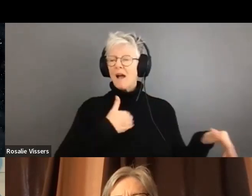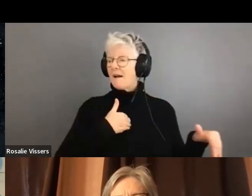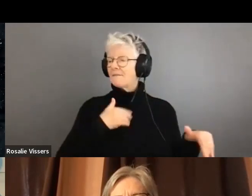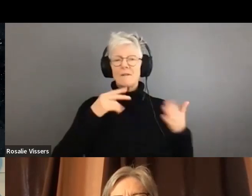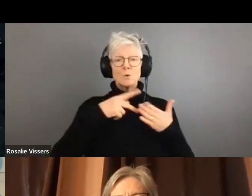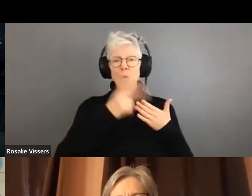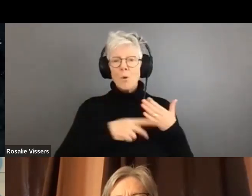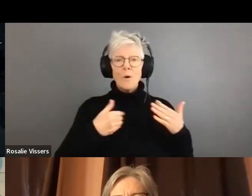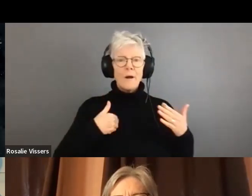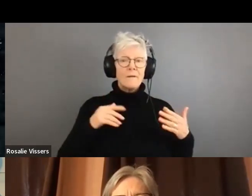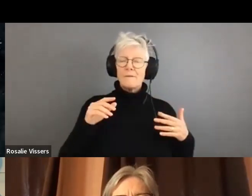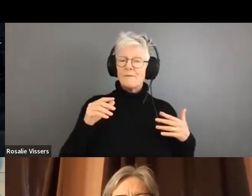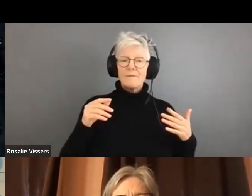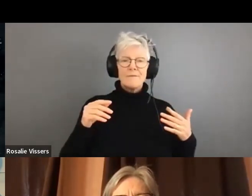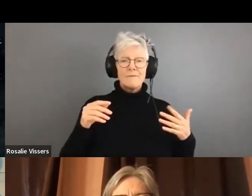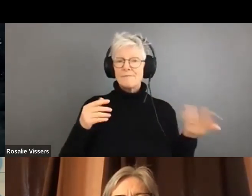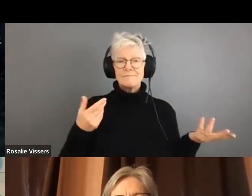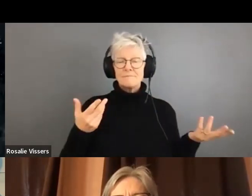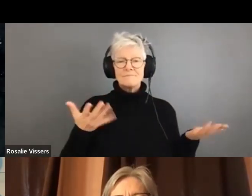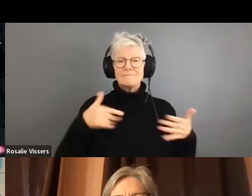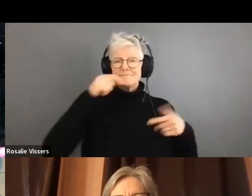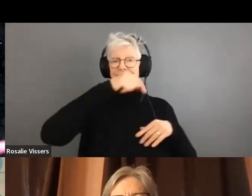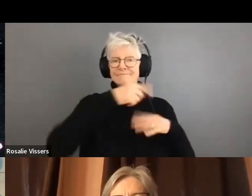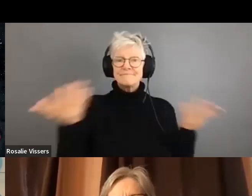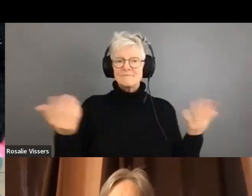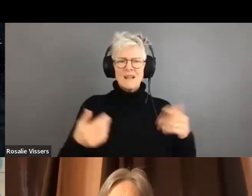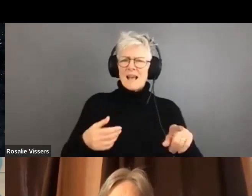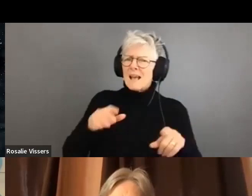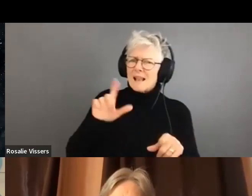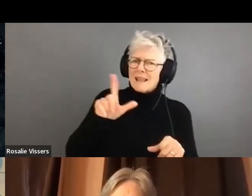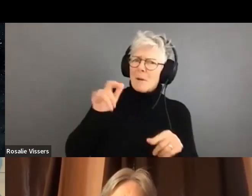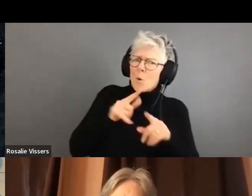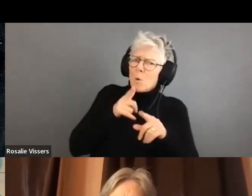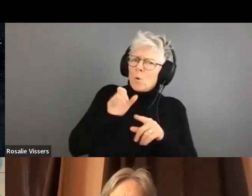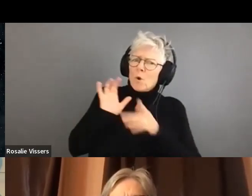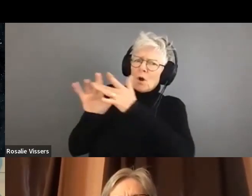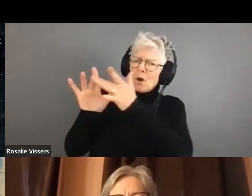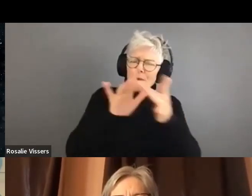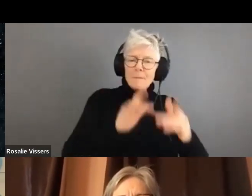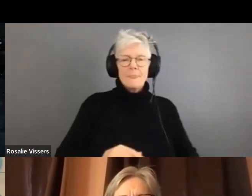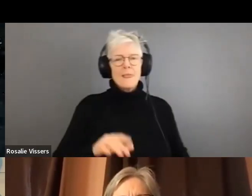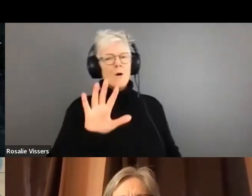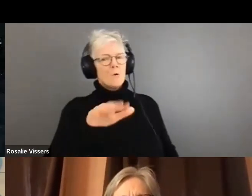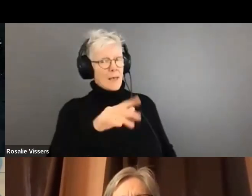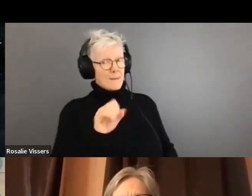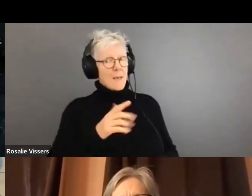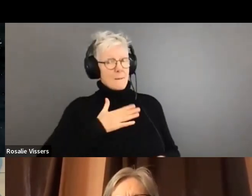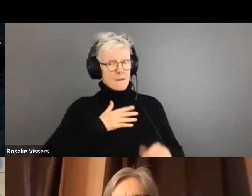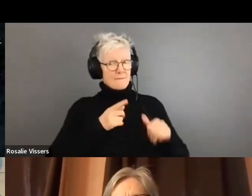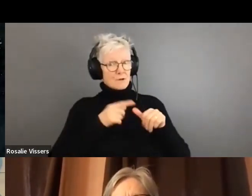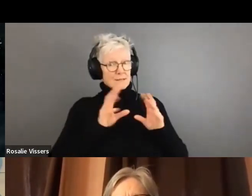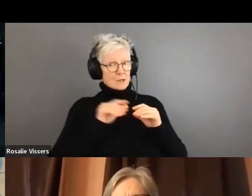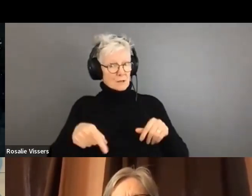and just. But who did you reach out to? Okay, well, I don't know if you were here for the first one, but when I first